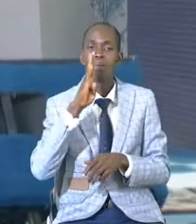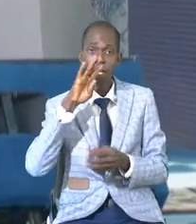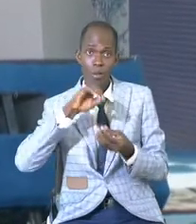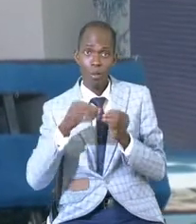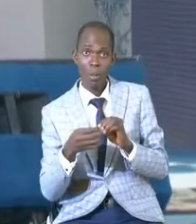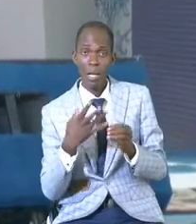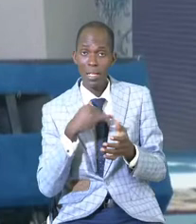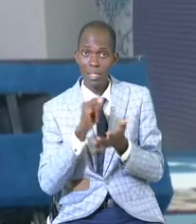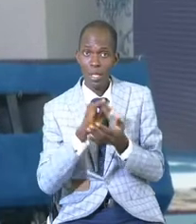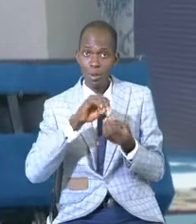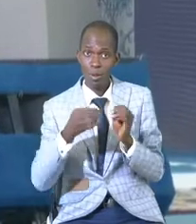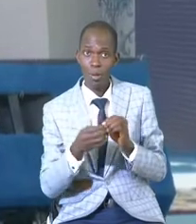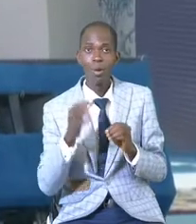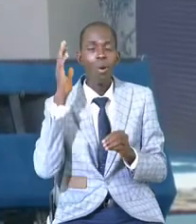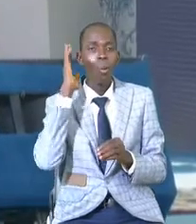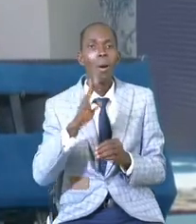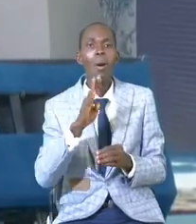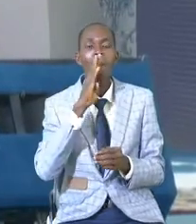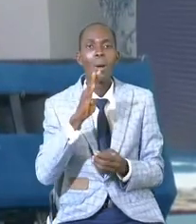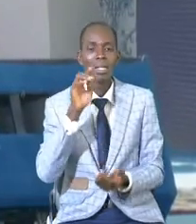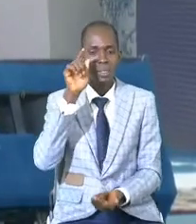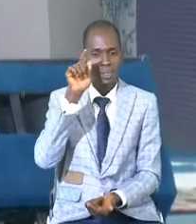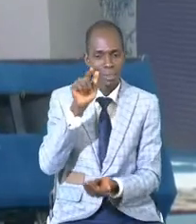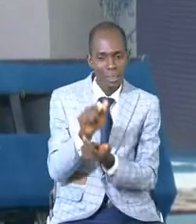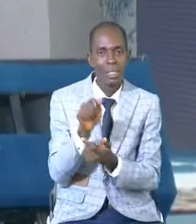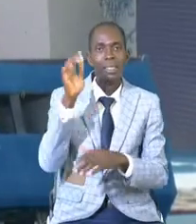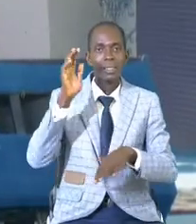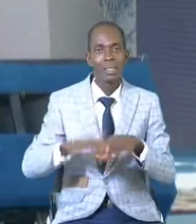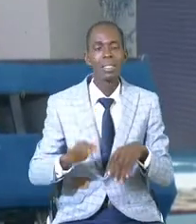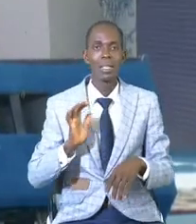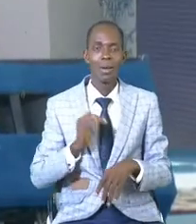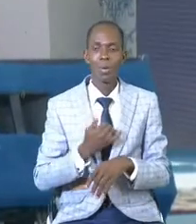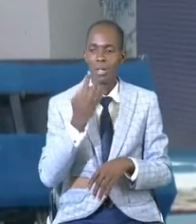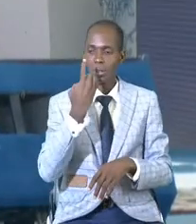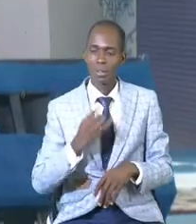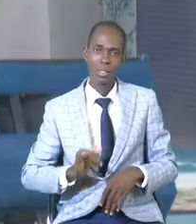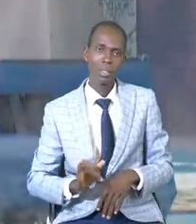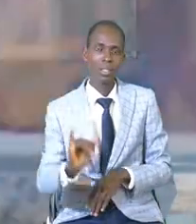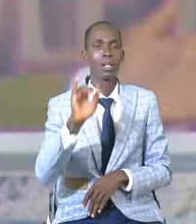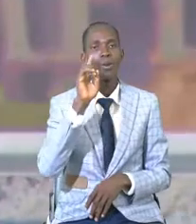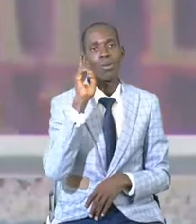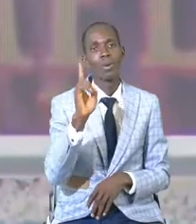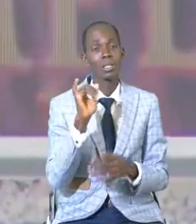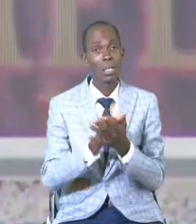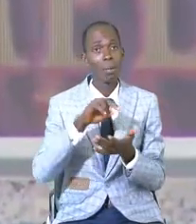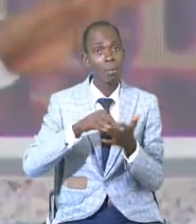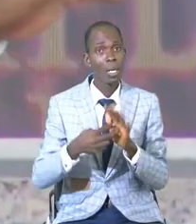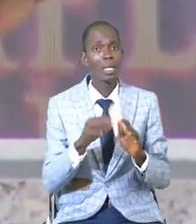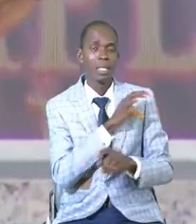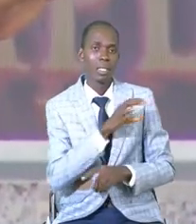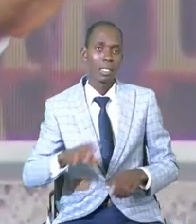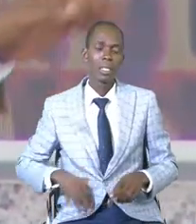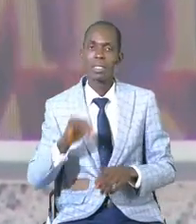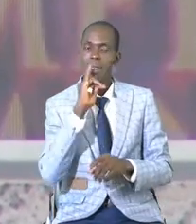going to be less than an eternal one. And so Christ is greater than all the